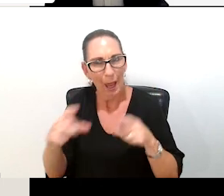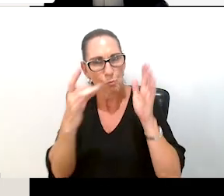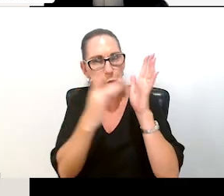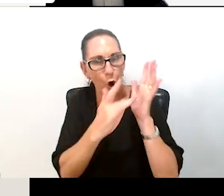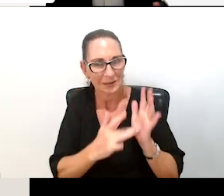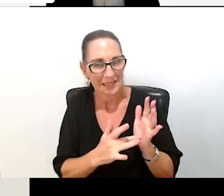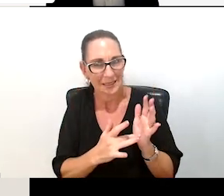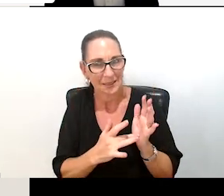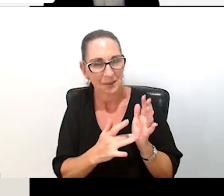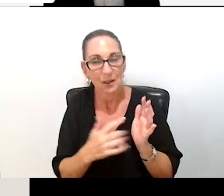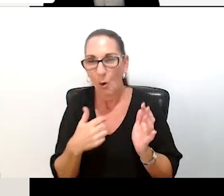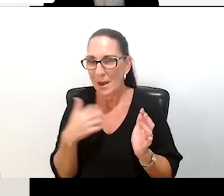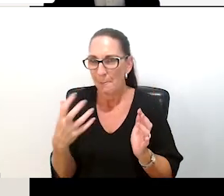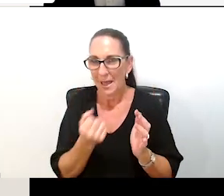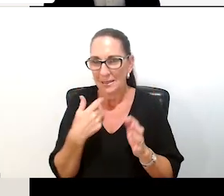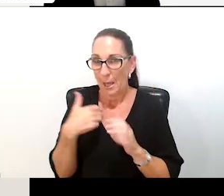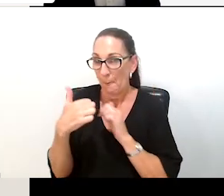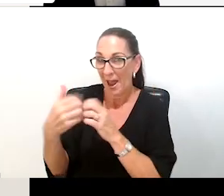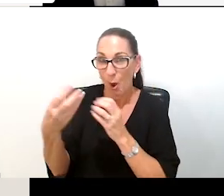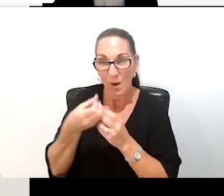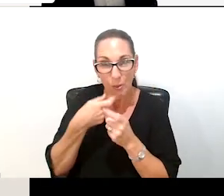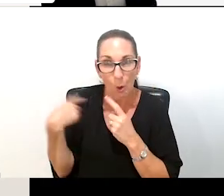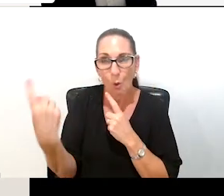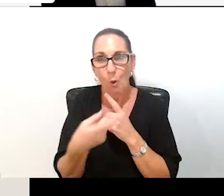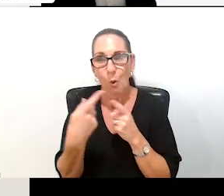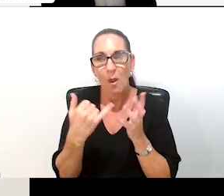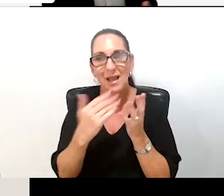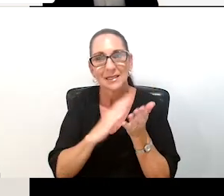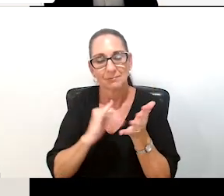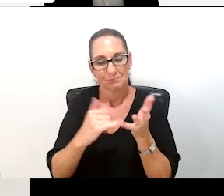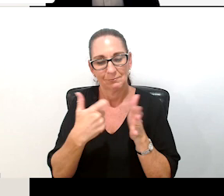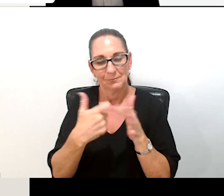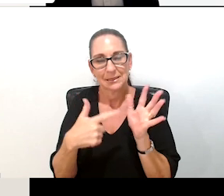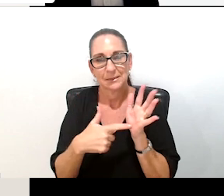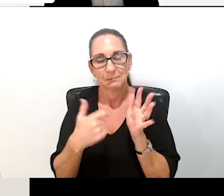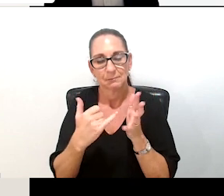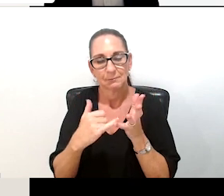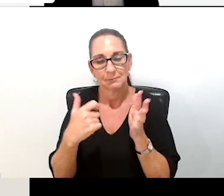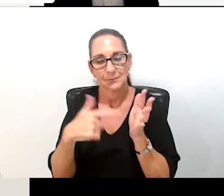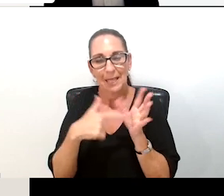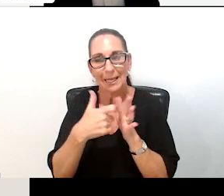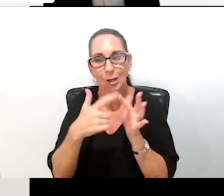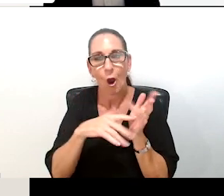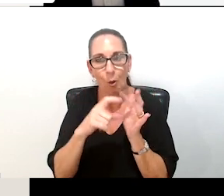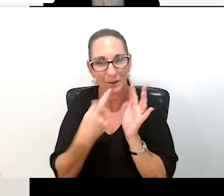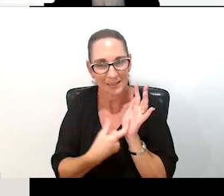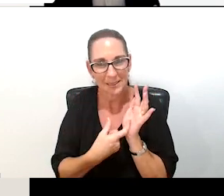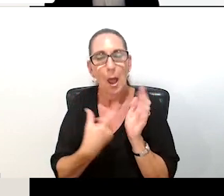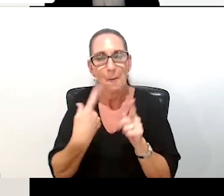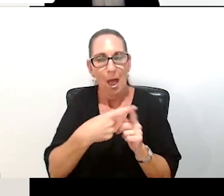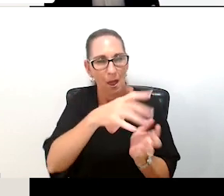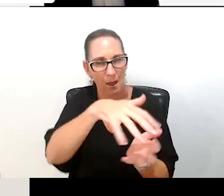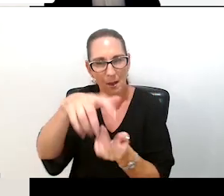we partner with all of the stakeholders, and we must make sure we gather lots of different types of data.